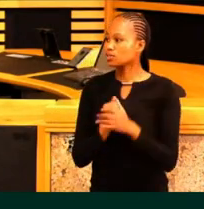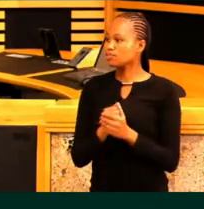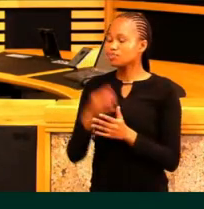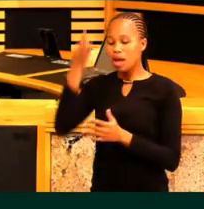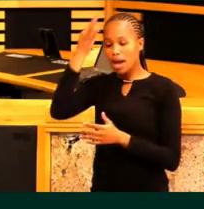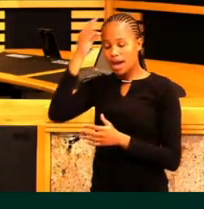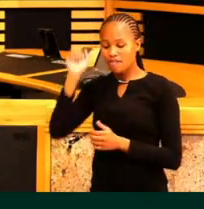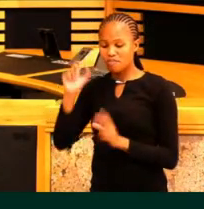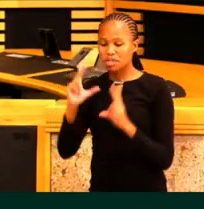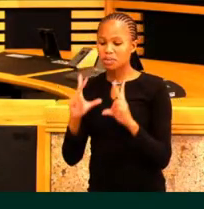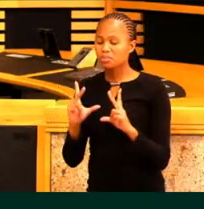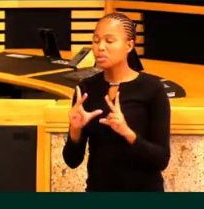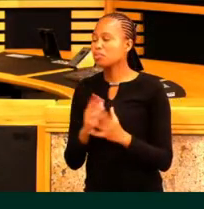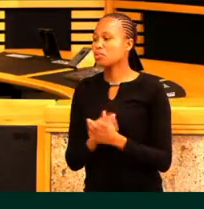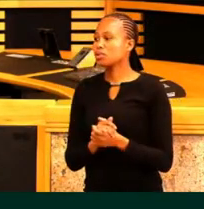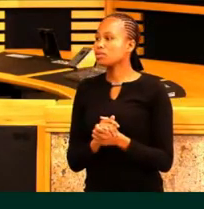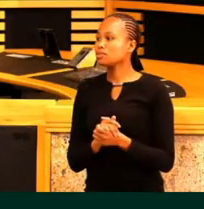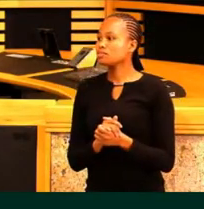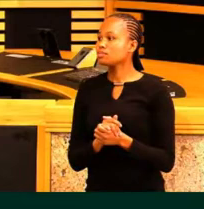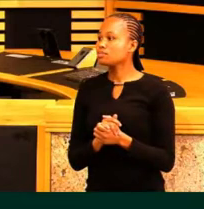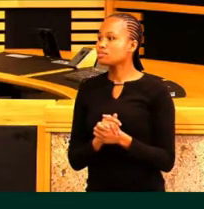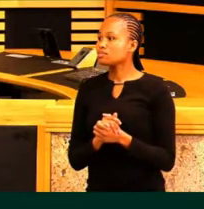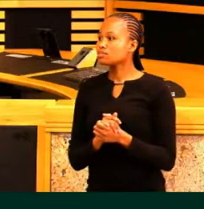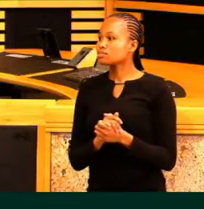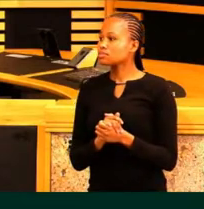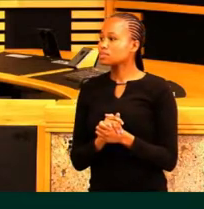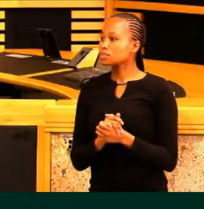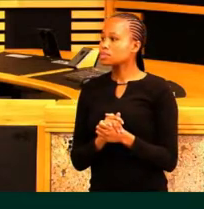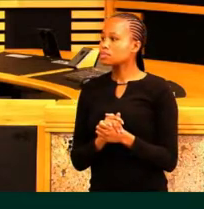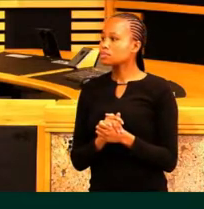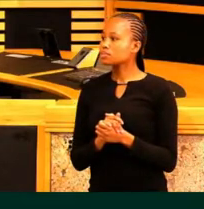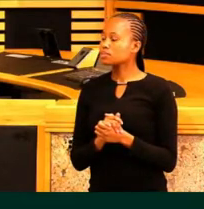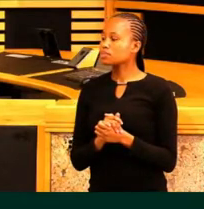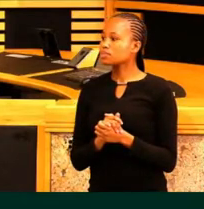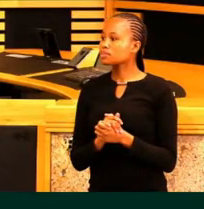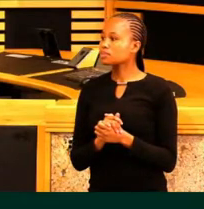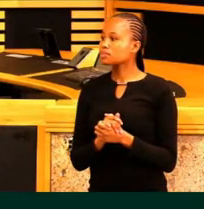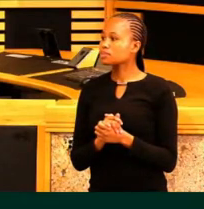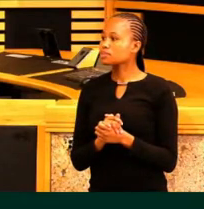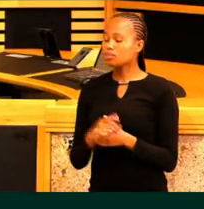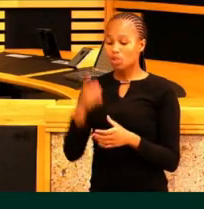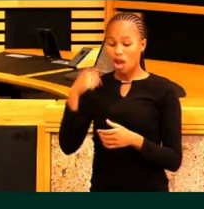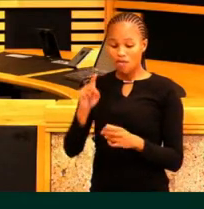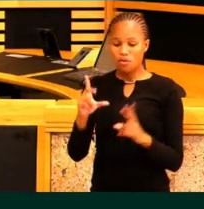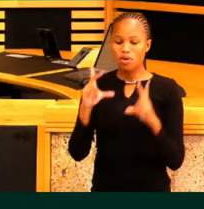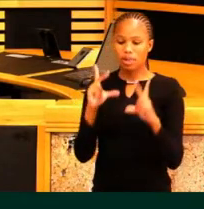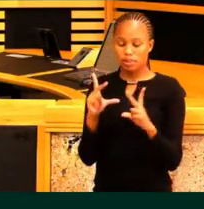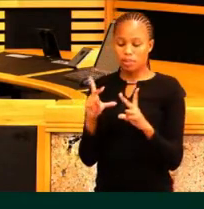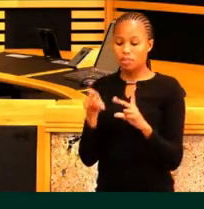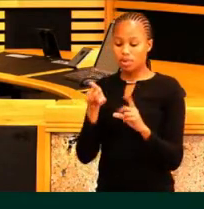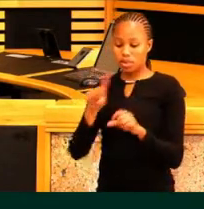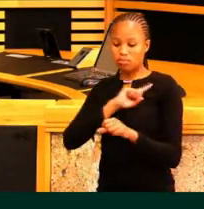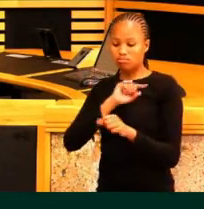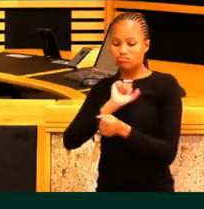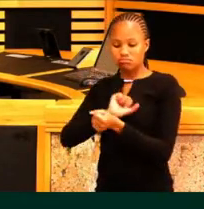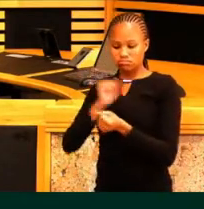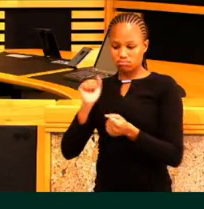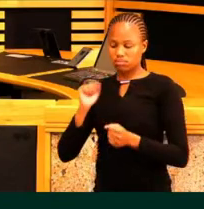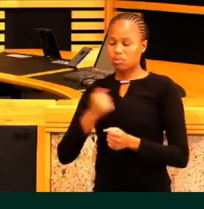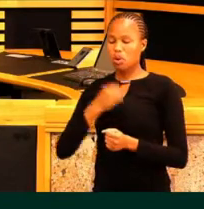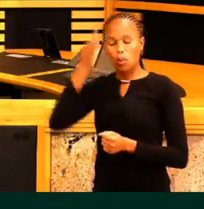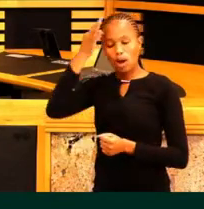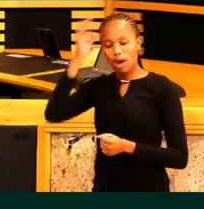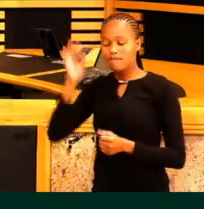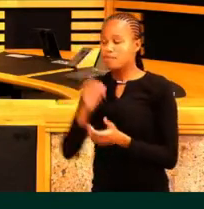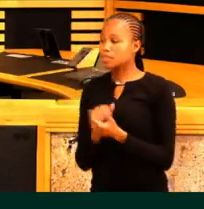people by the people for the people that is their democratic government